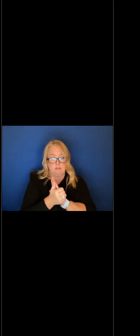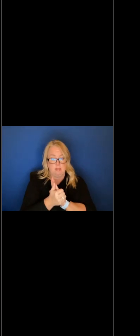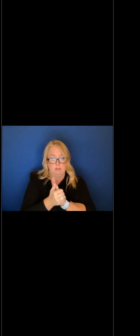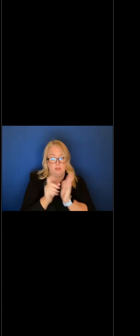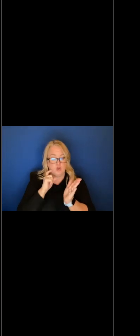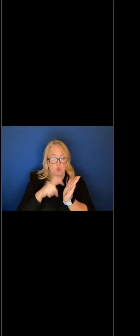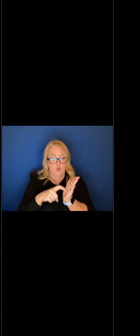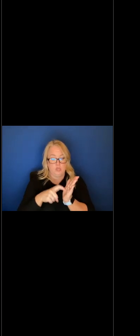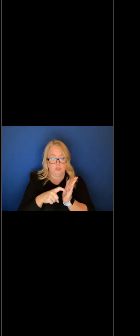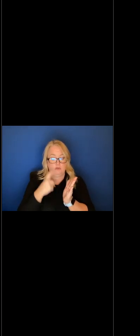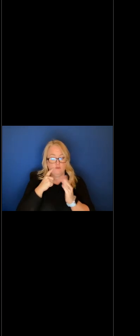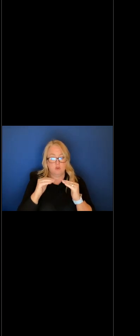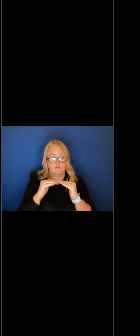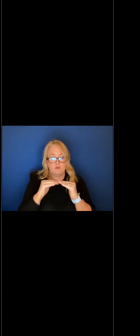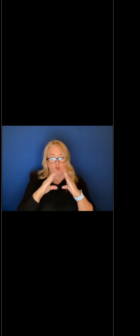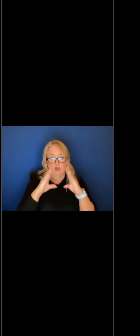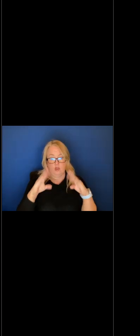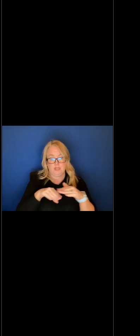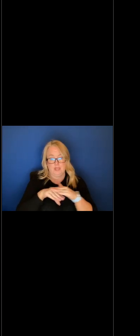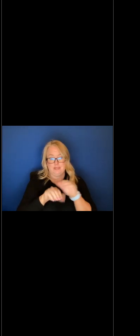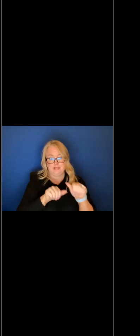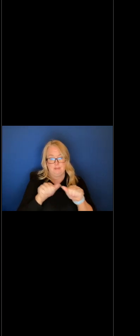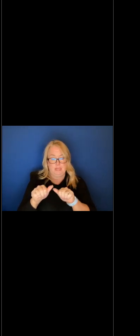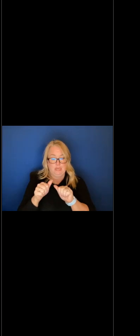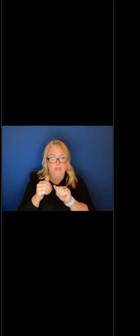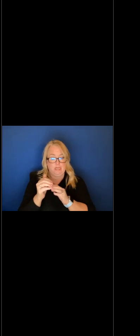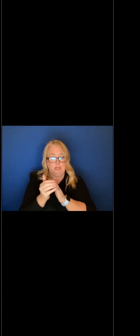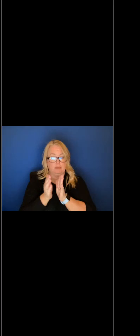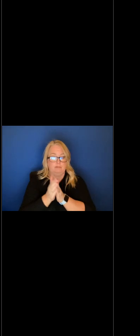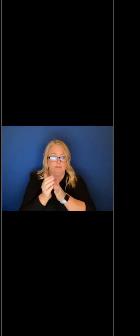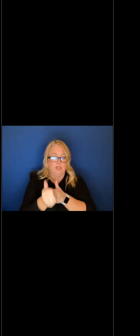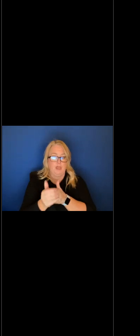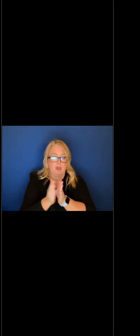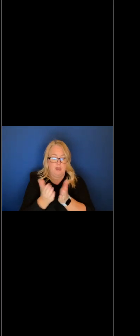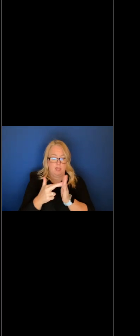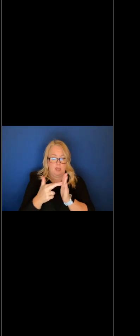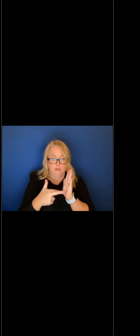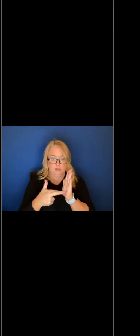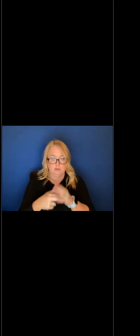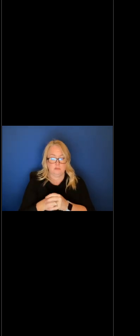Notice of Fair Housing Accessibility Guidelines.